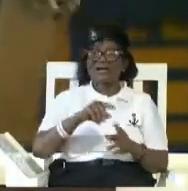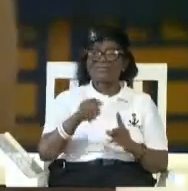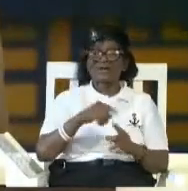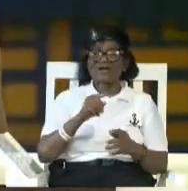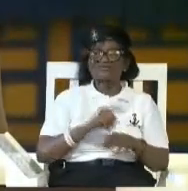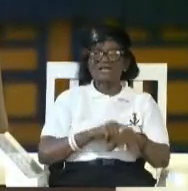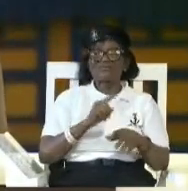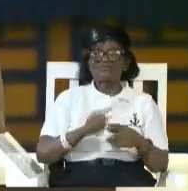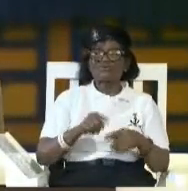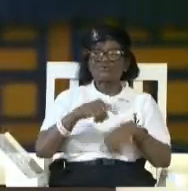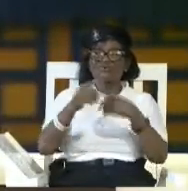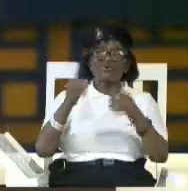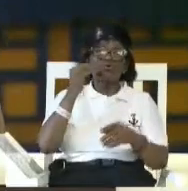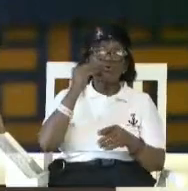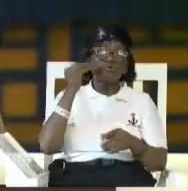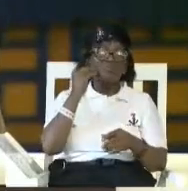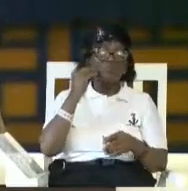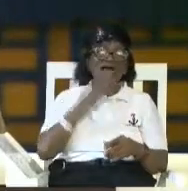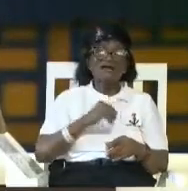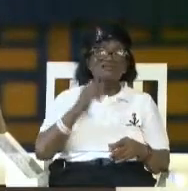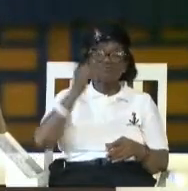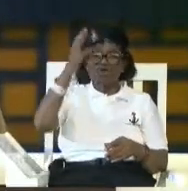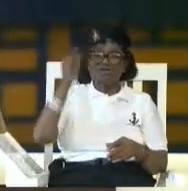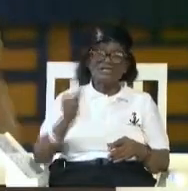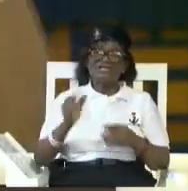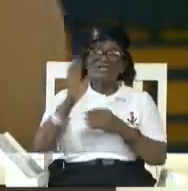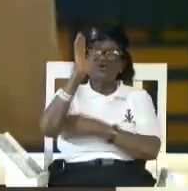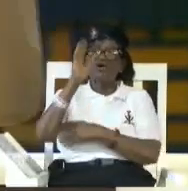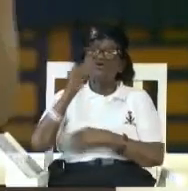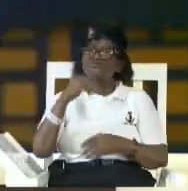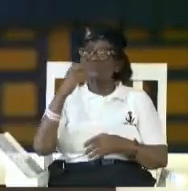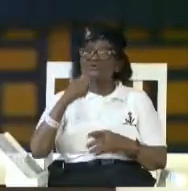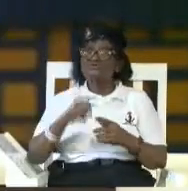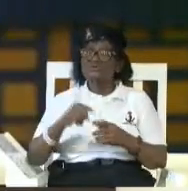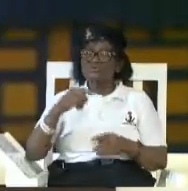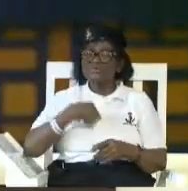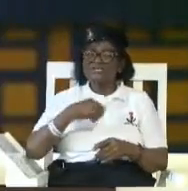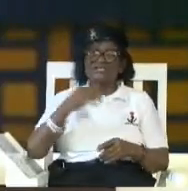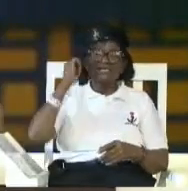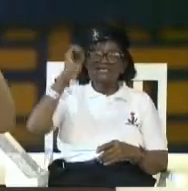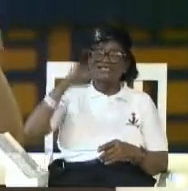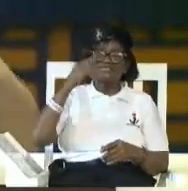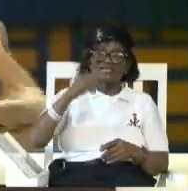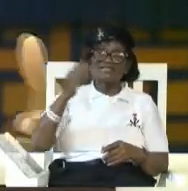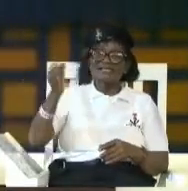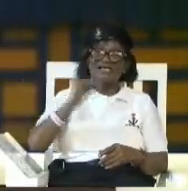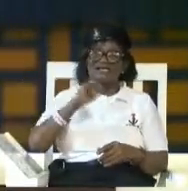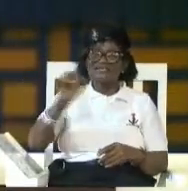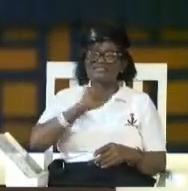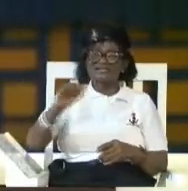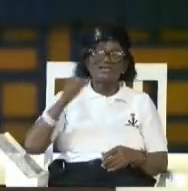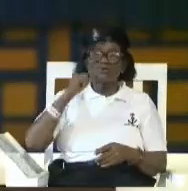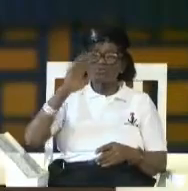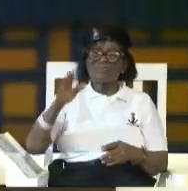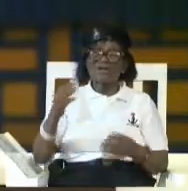And suddenly God spoke to me and said, there's a woman in the crowd